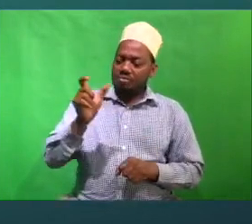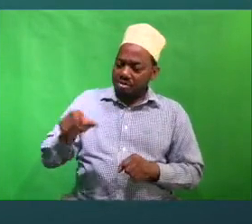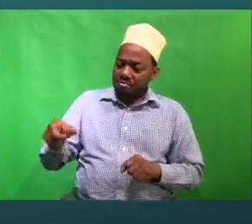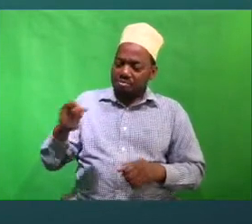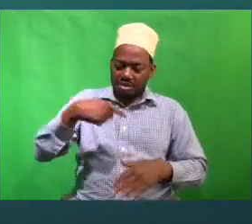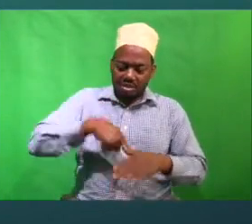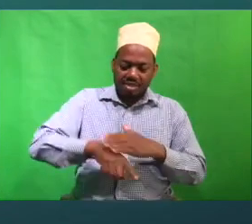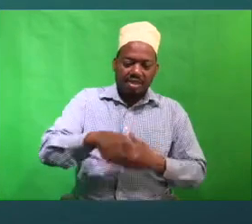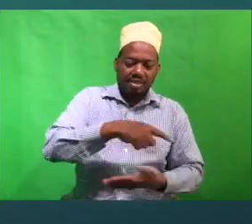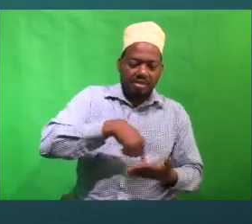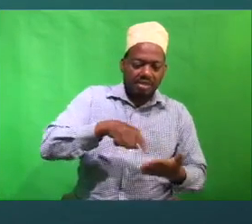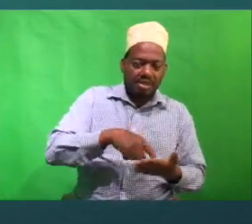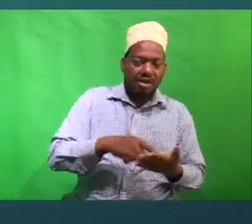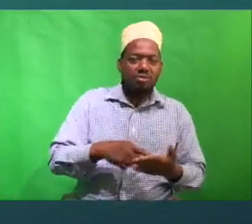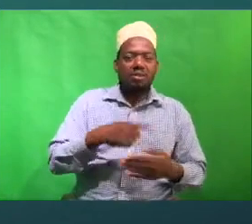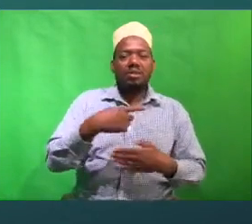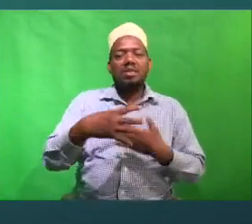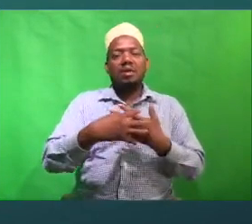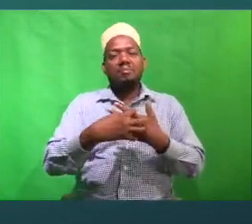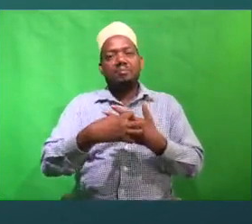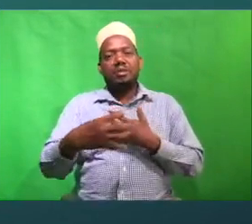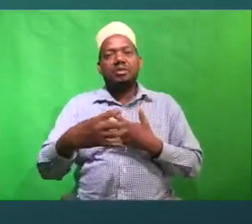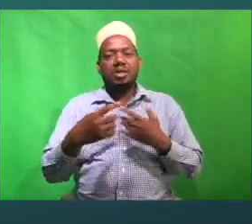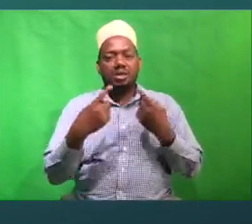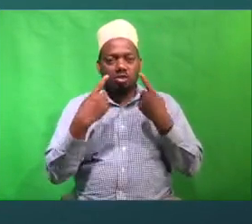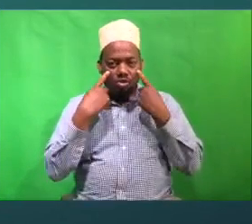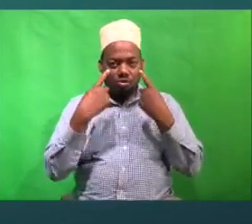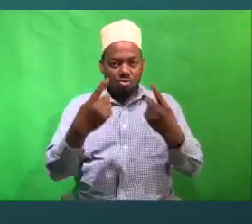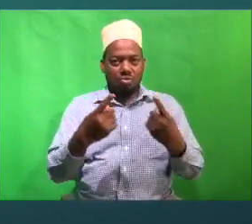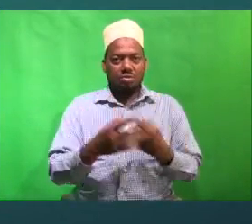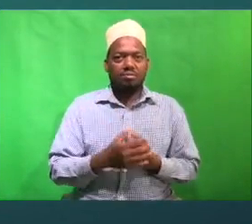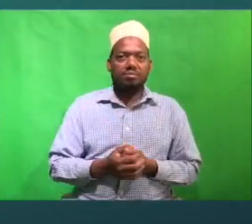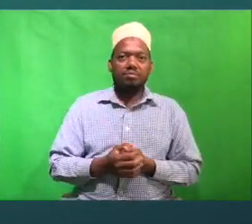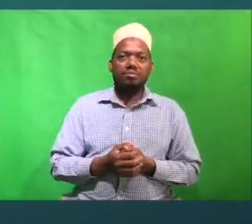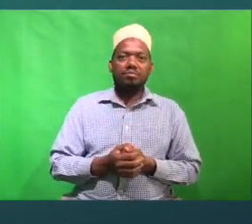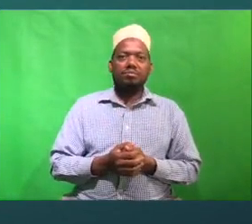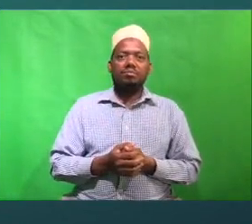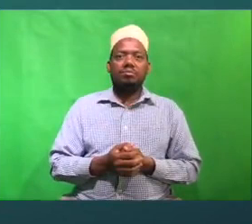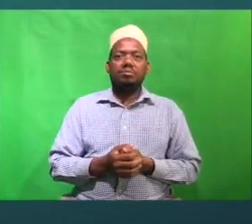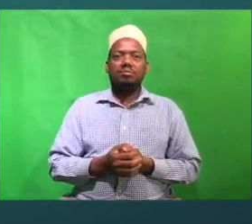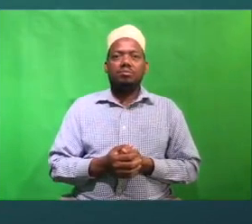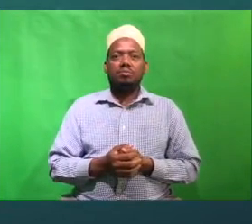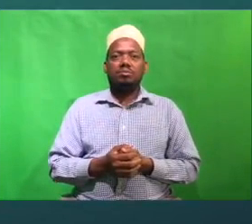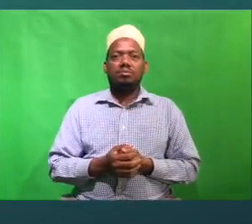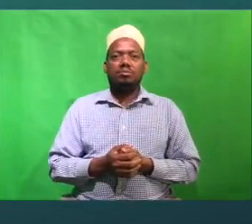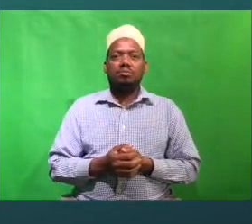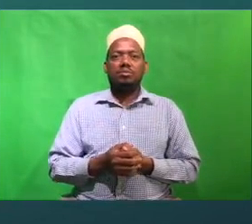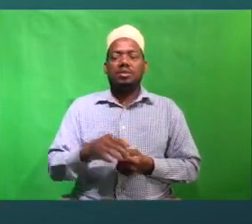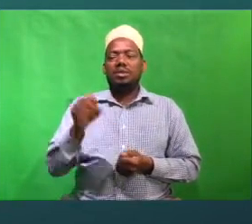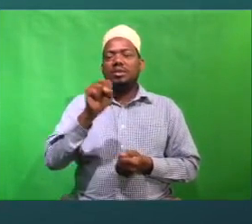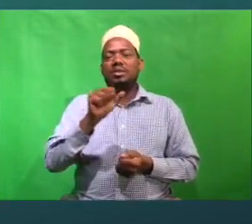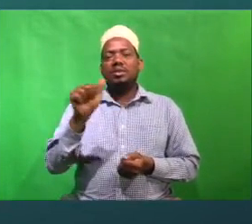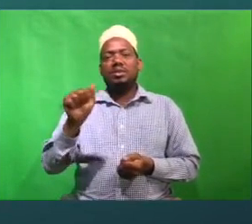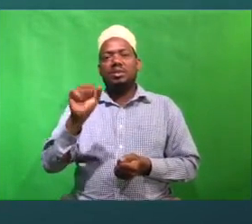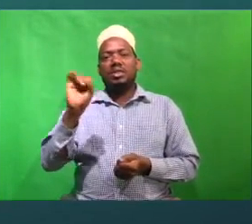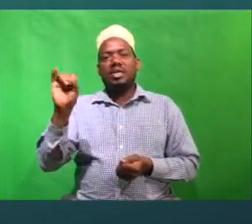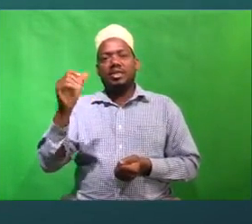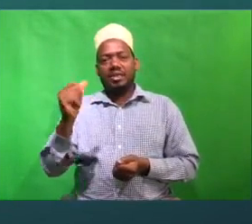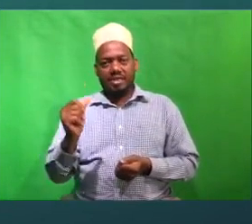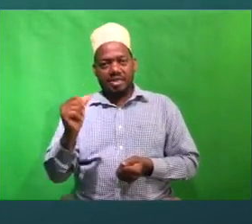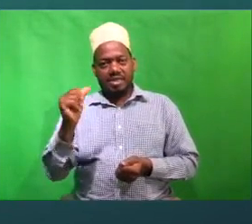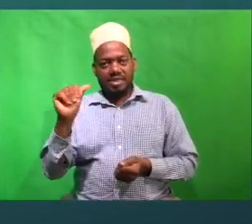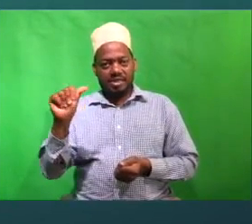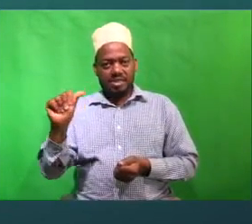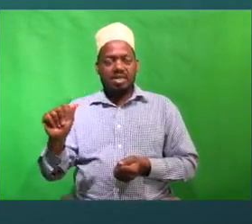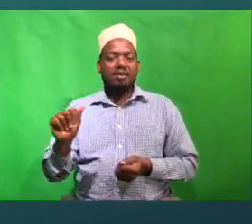people in town. Is a picture shown on that TV. Another student, Saida.